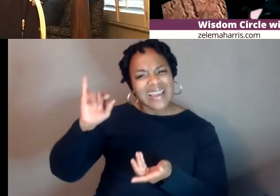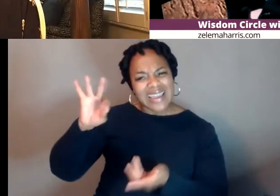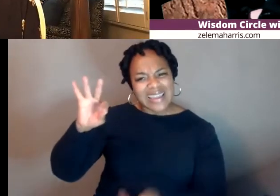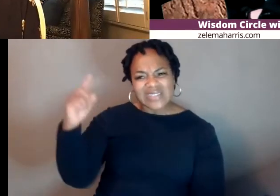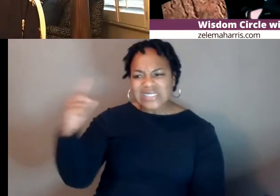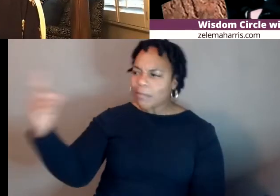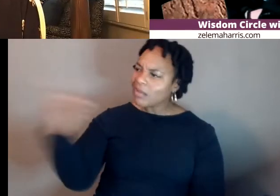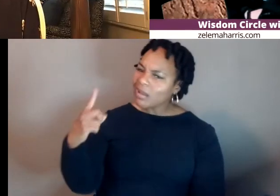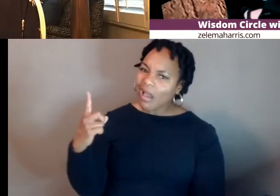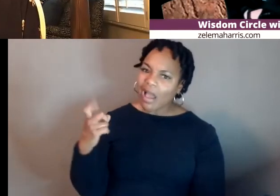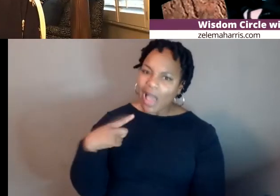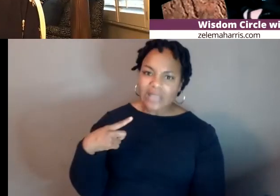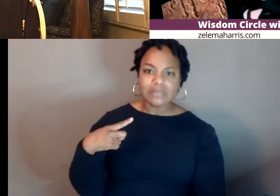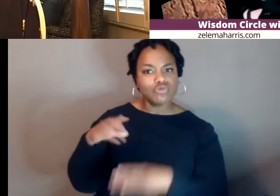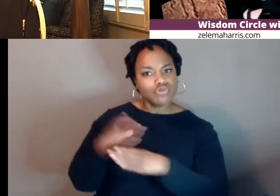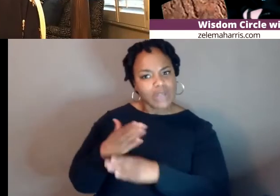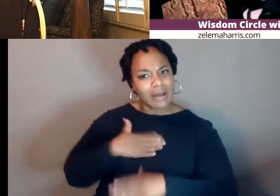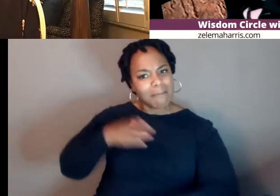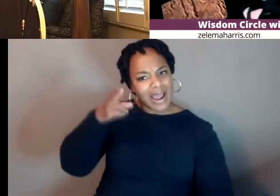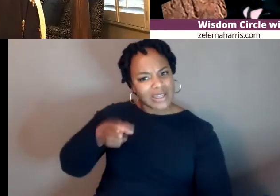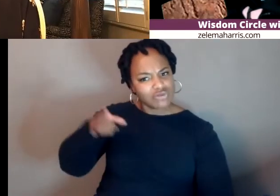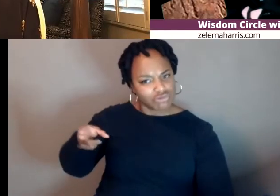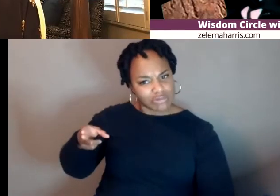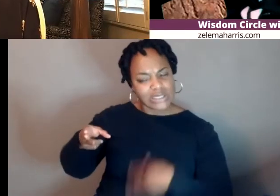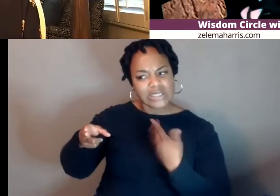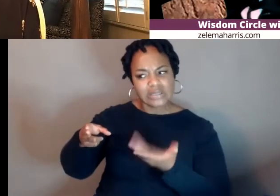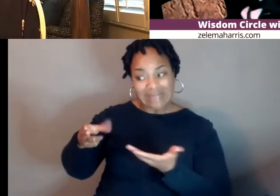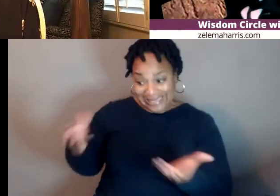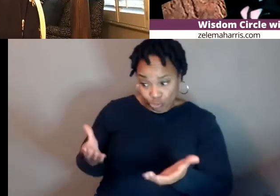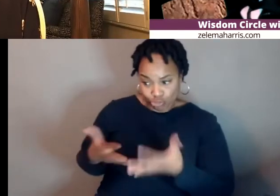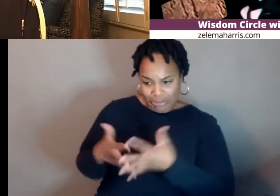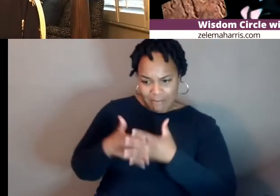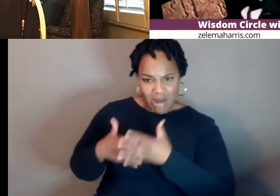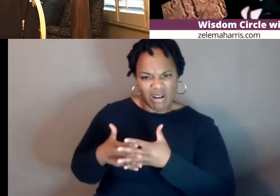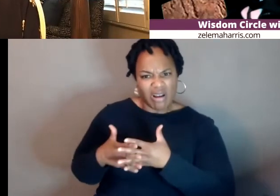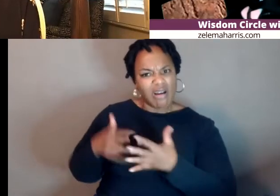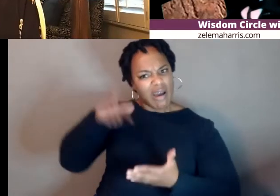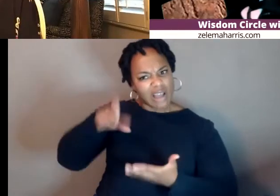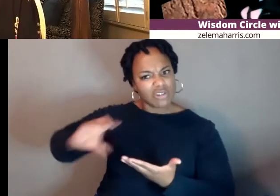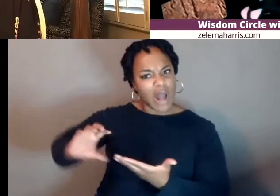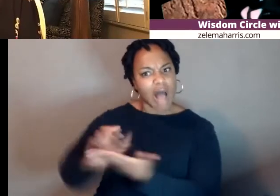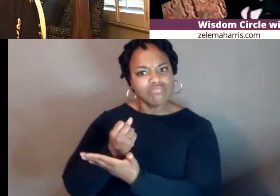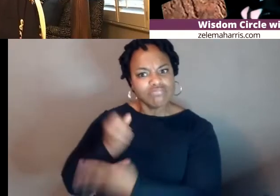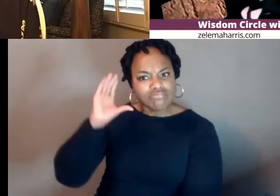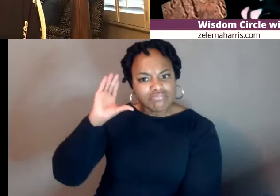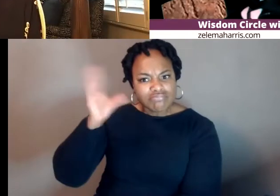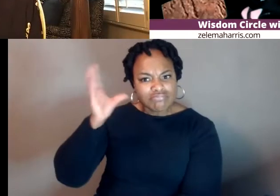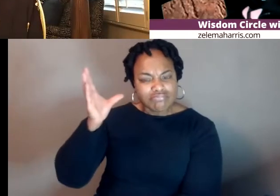talk about my history in this country, I'm going to take it. I've